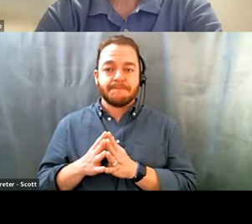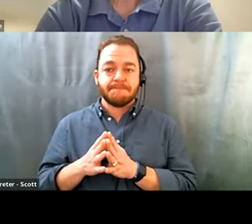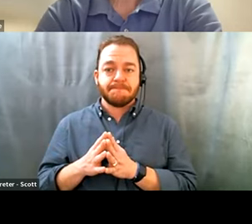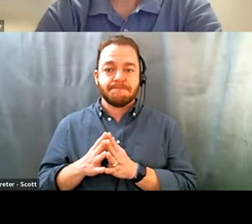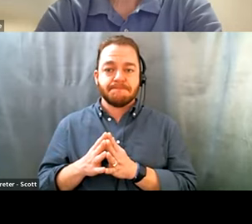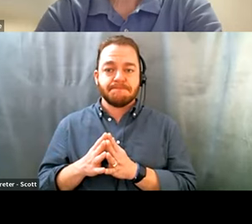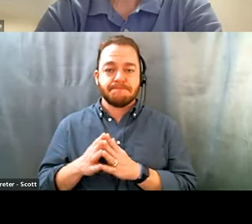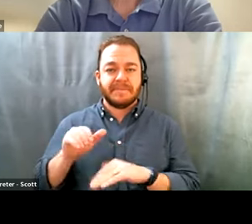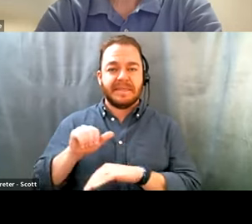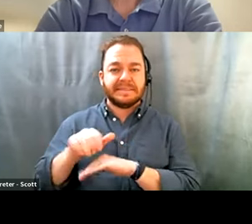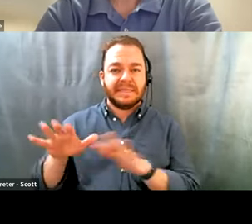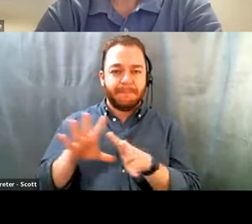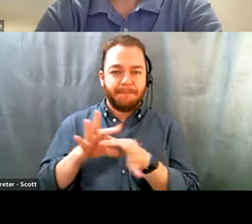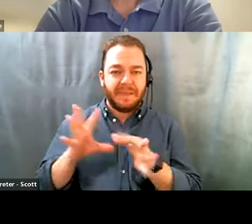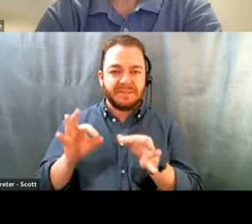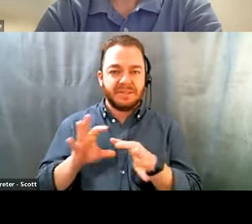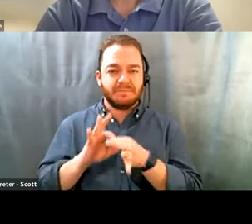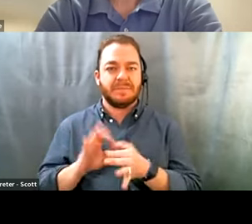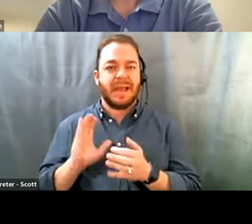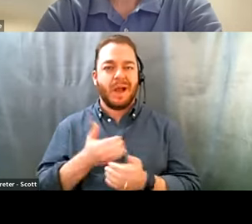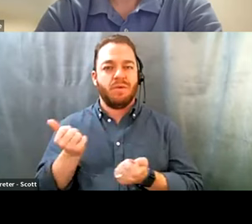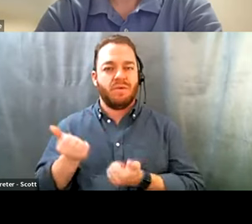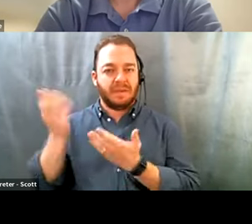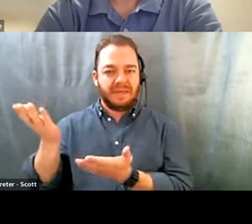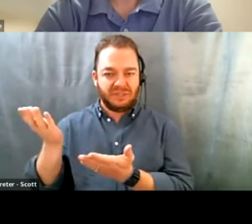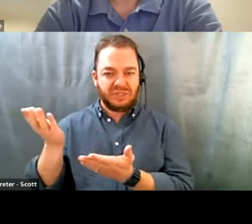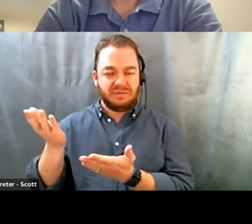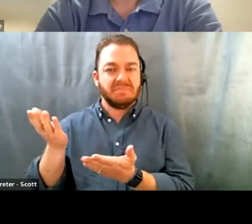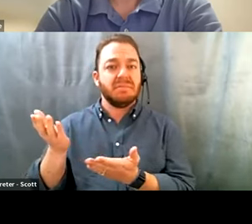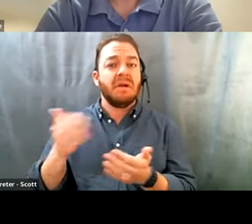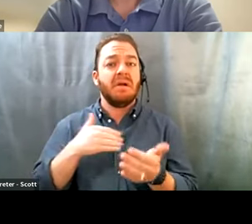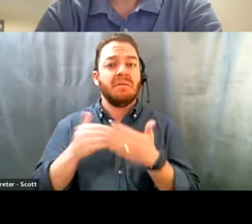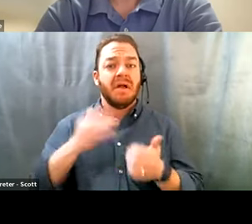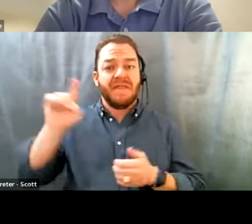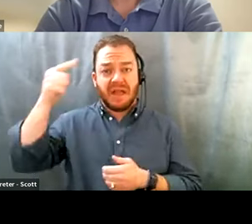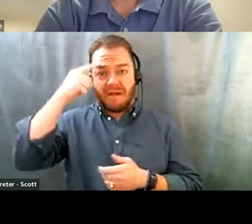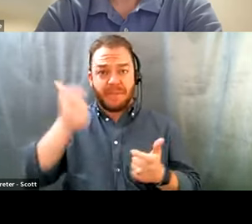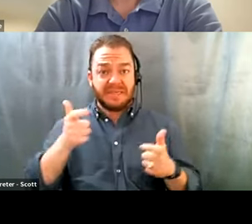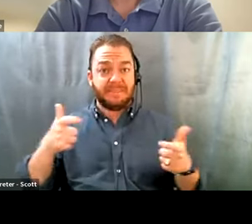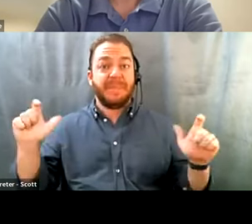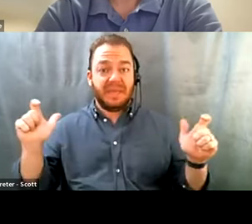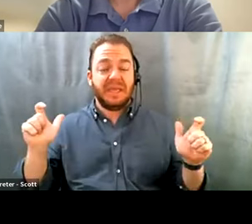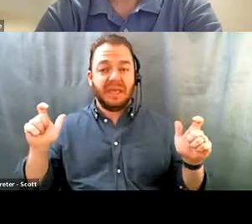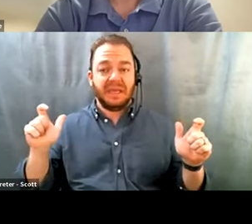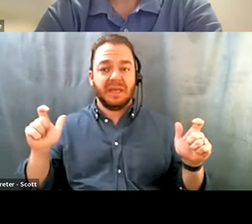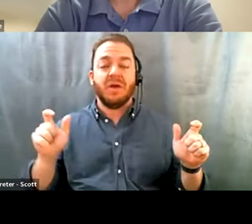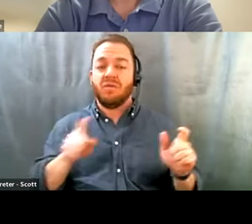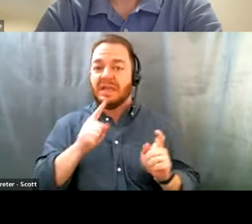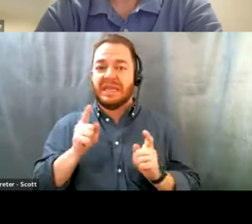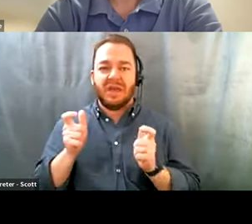send a message in our recommendation that even though the government is big, it's these